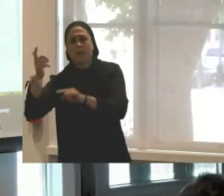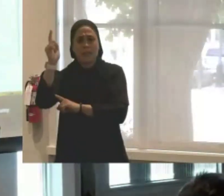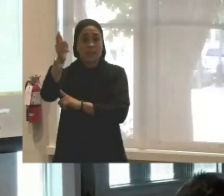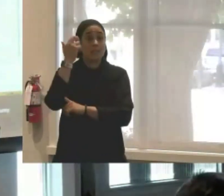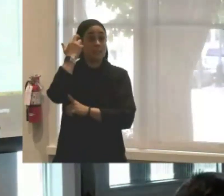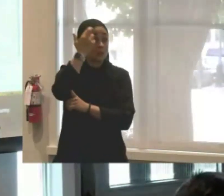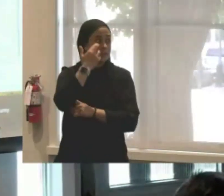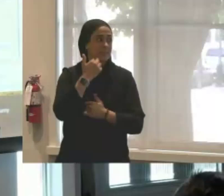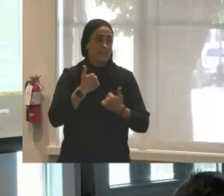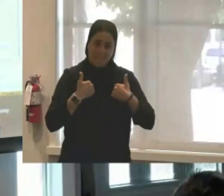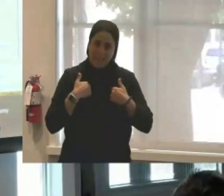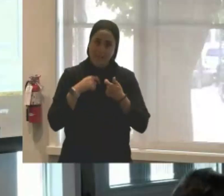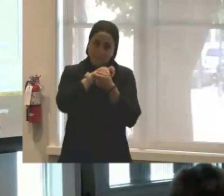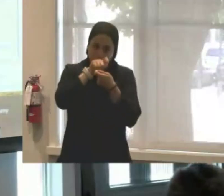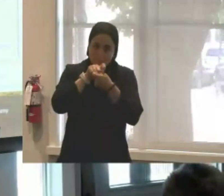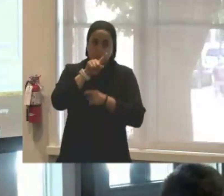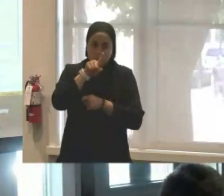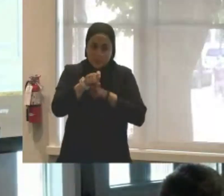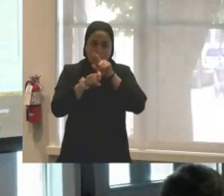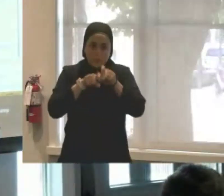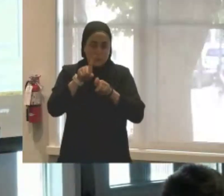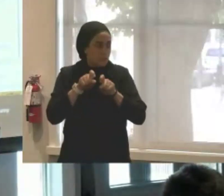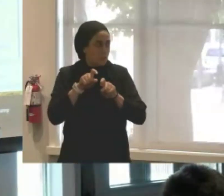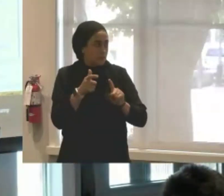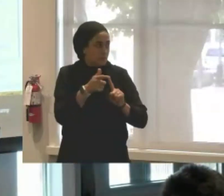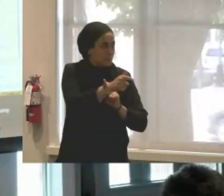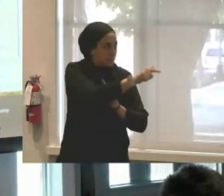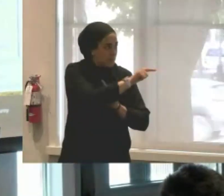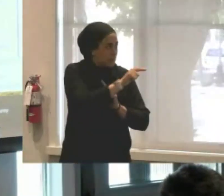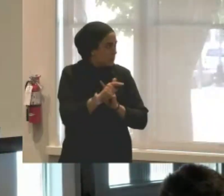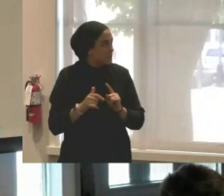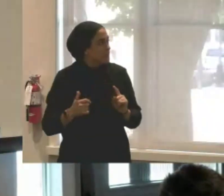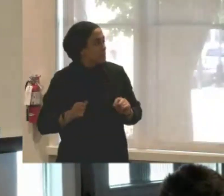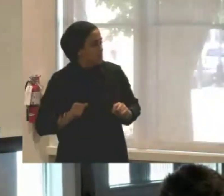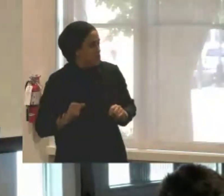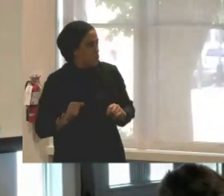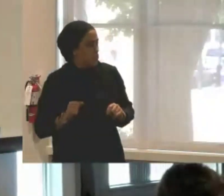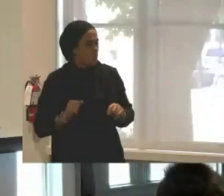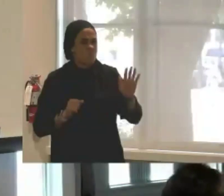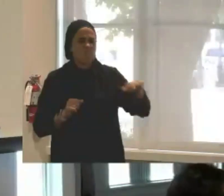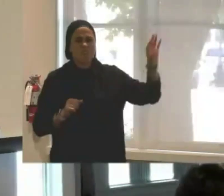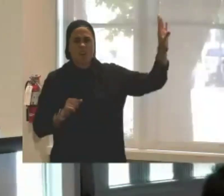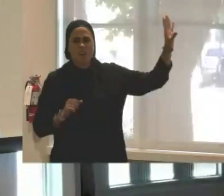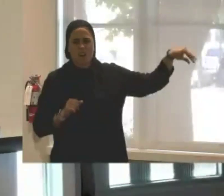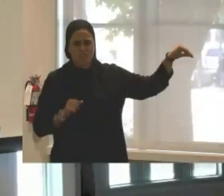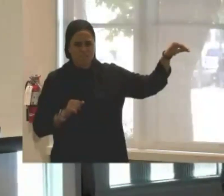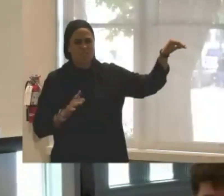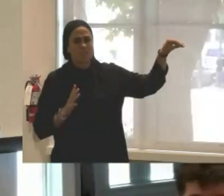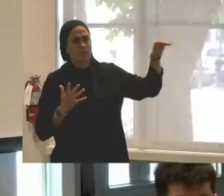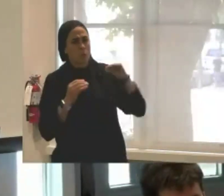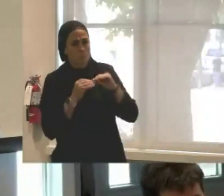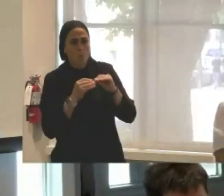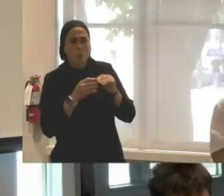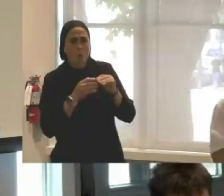because I have a specific question. Actually, I think I can turn this screen off and we can have